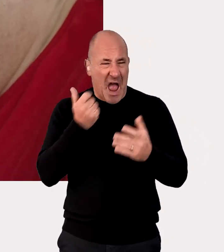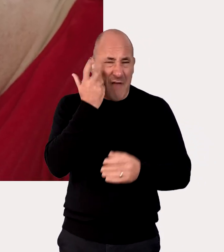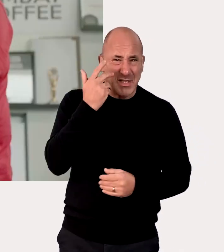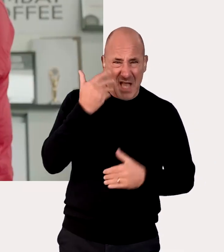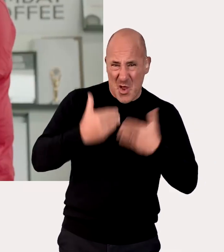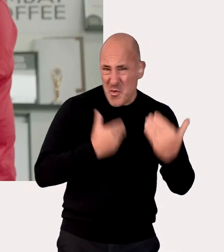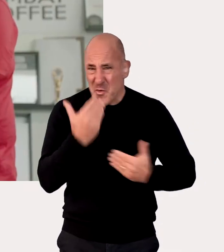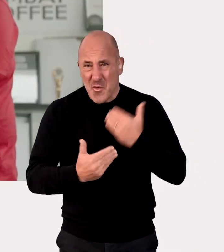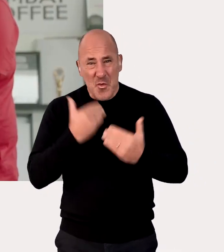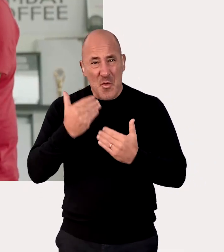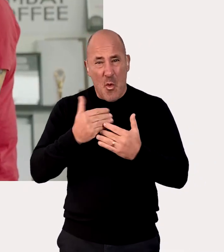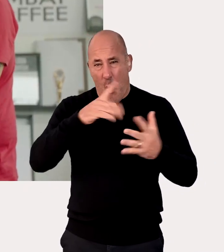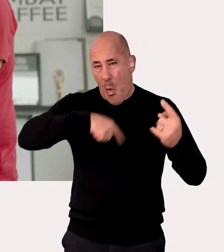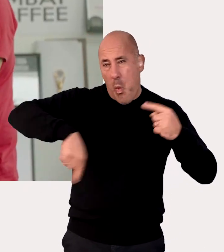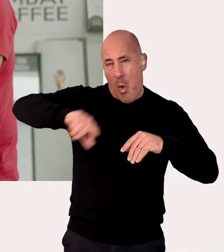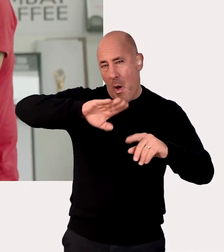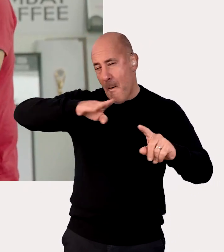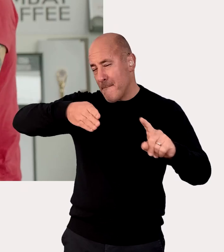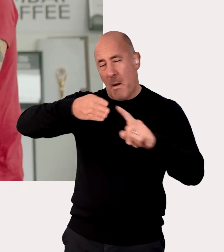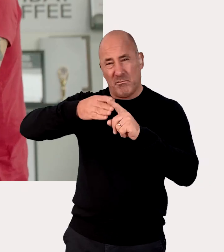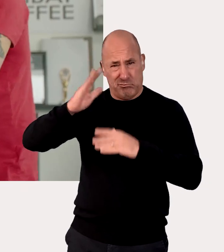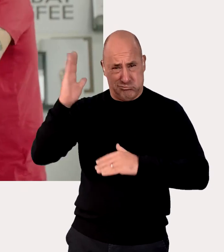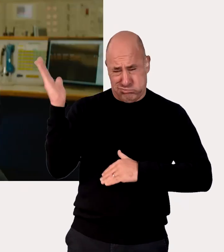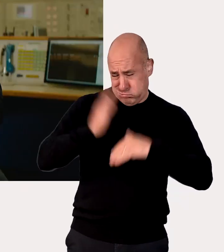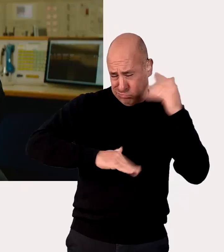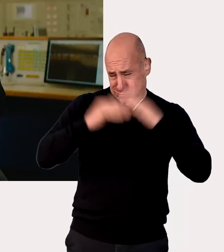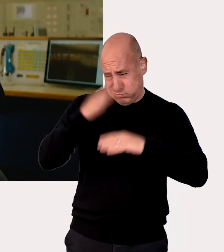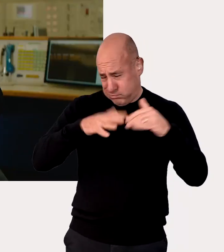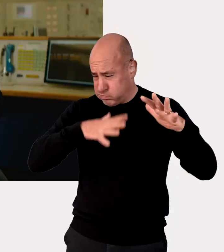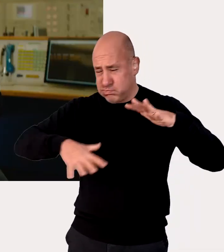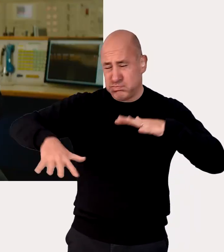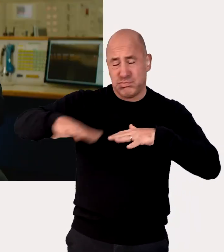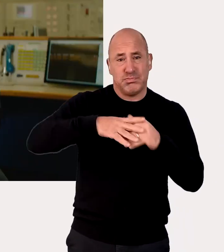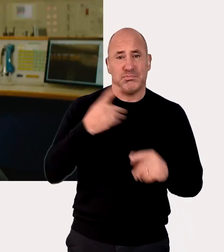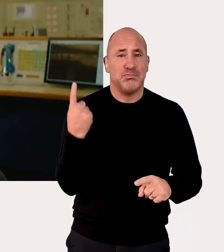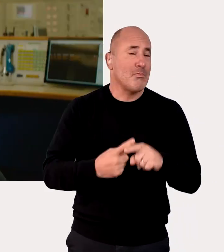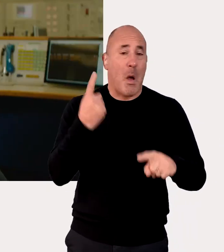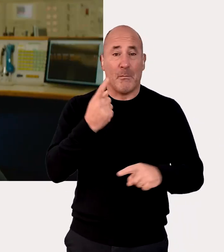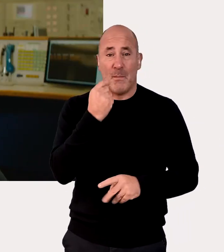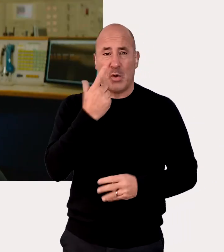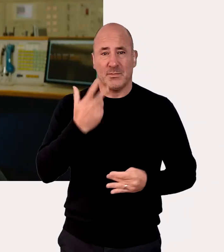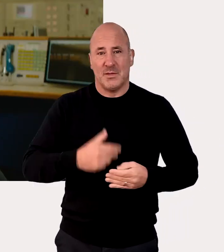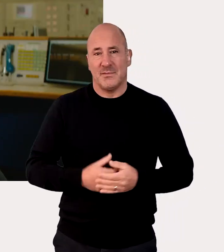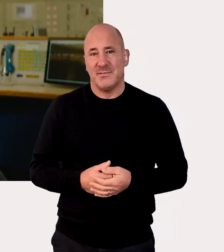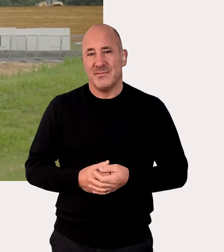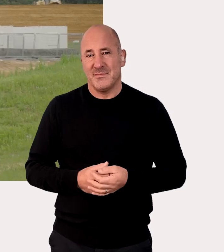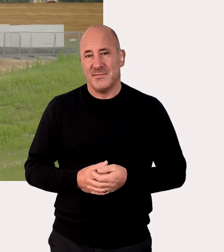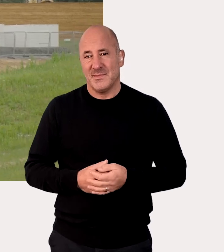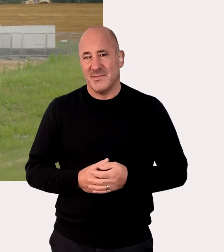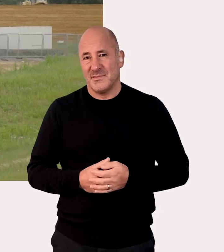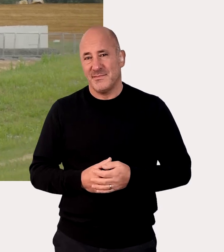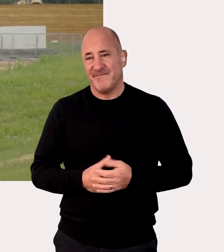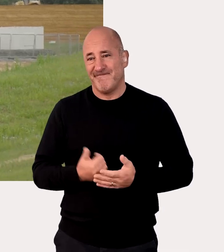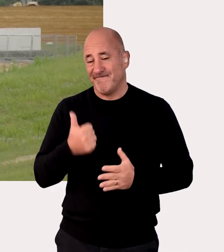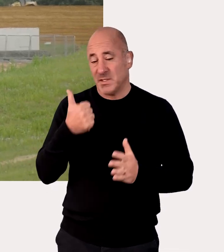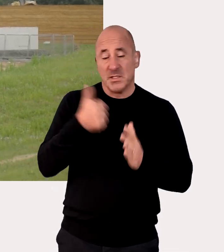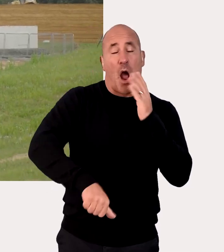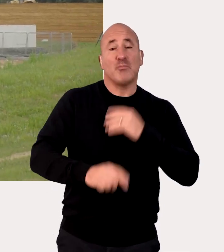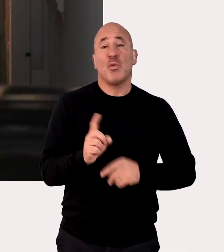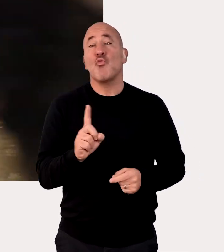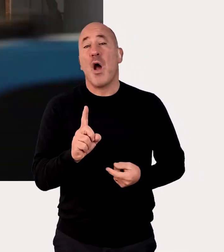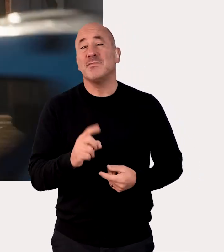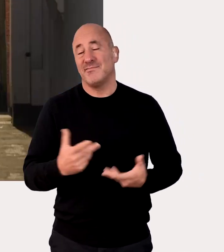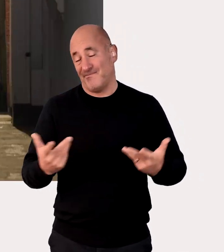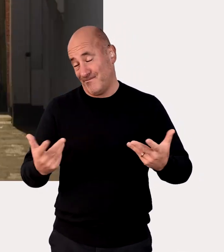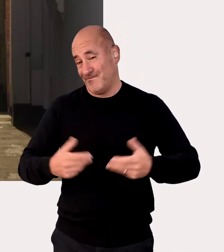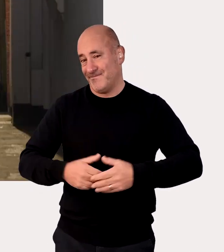people engaged with the real projects, doing real things every day, with a goal of getting this plant on as quickly as possible.